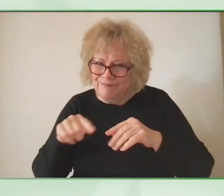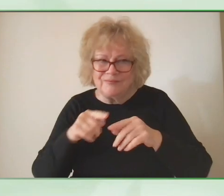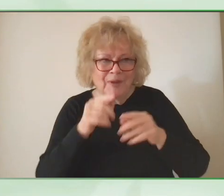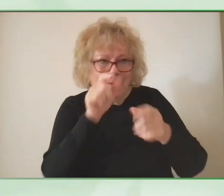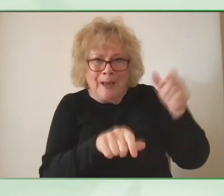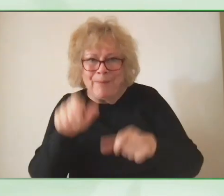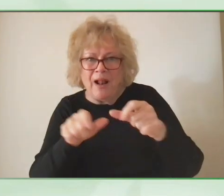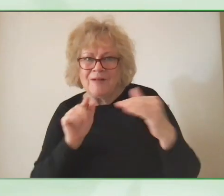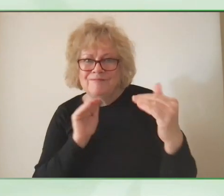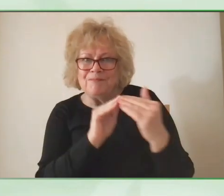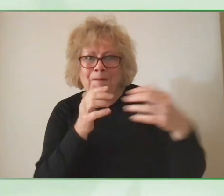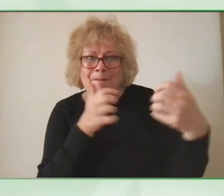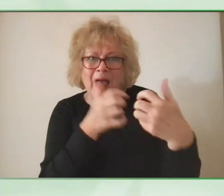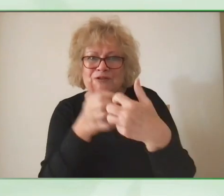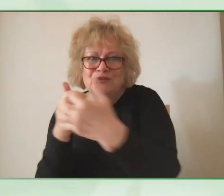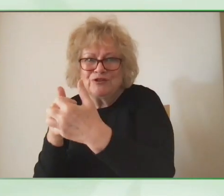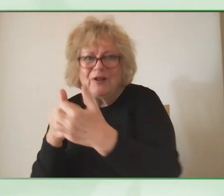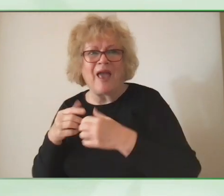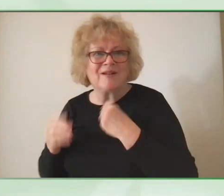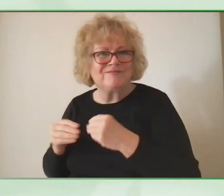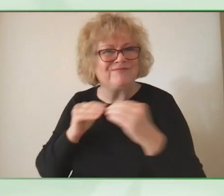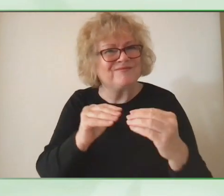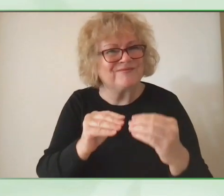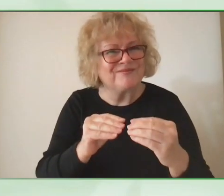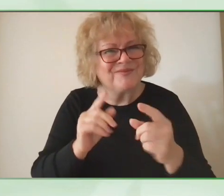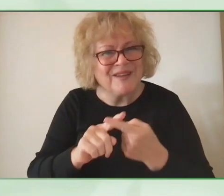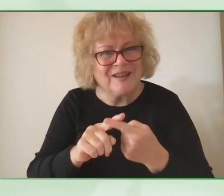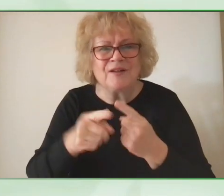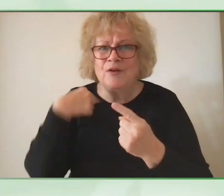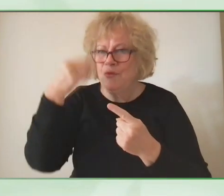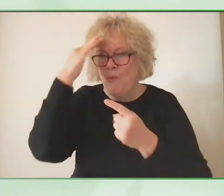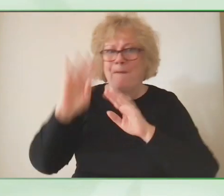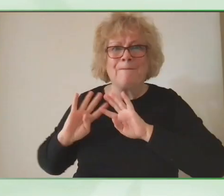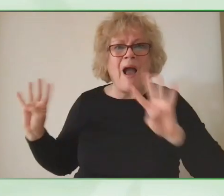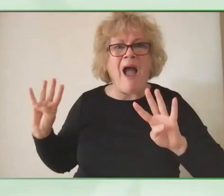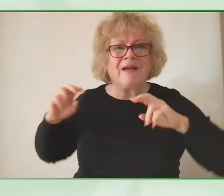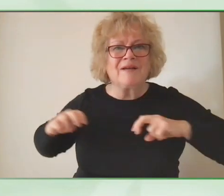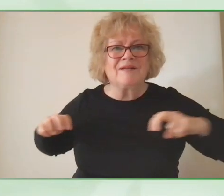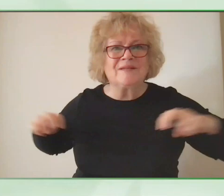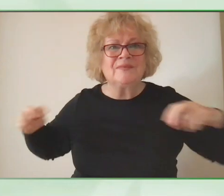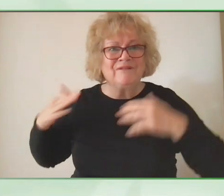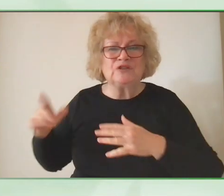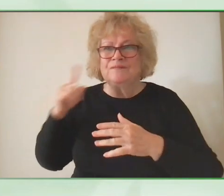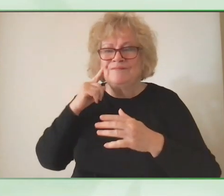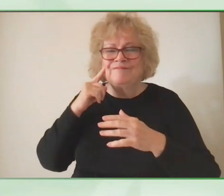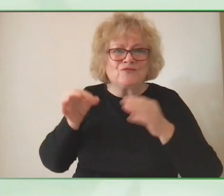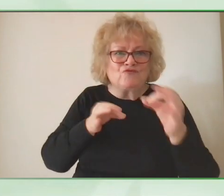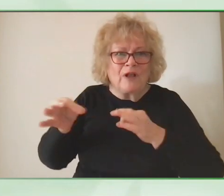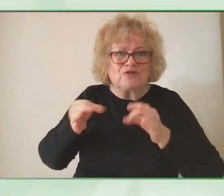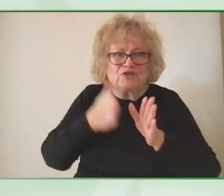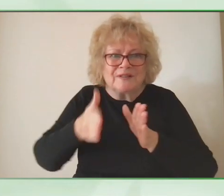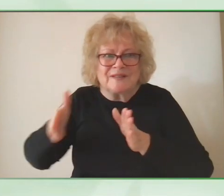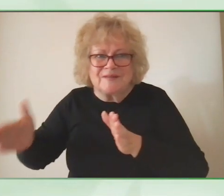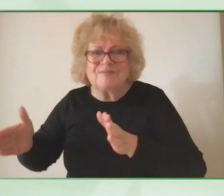now for if you have questions. So, yes. Use the microphone, please. You can press it in front of you. Hopefully that